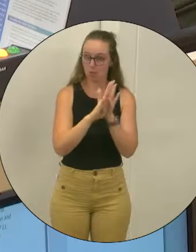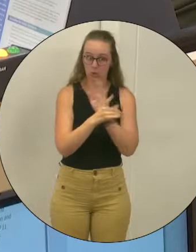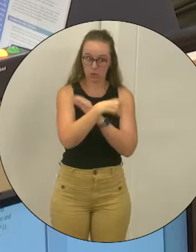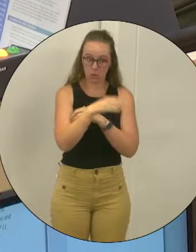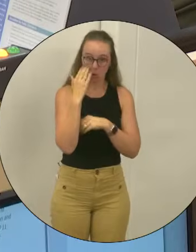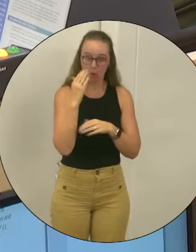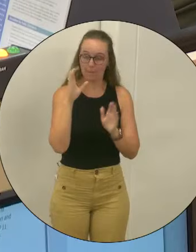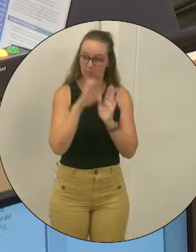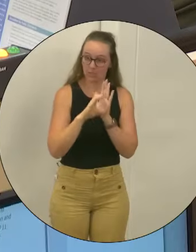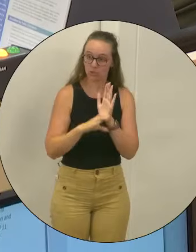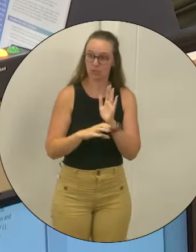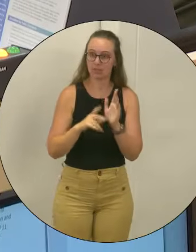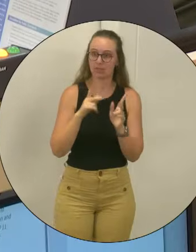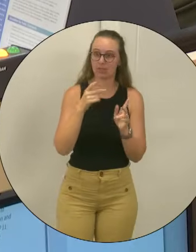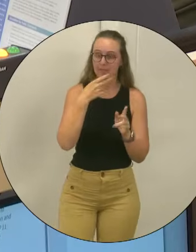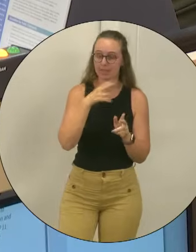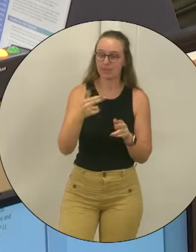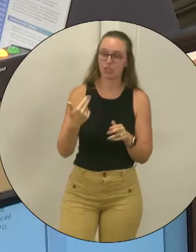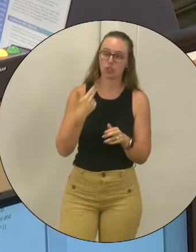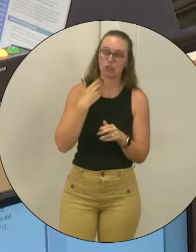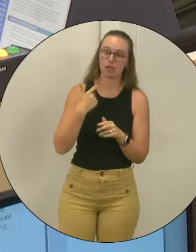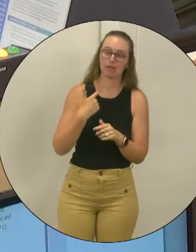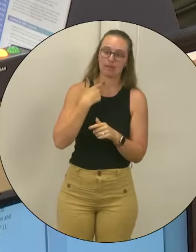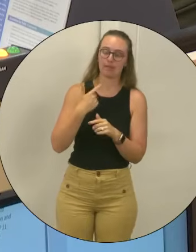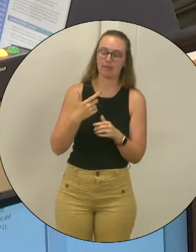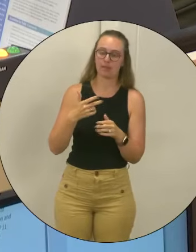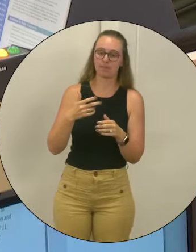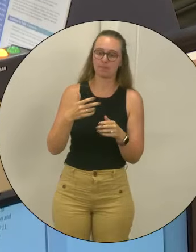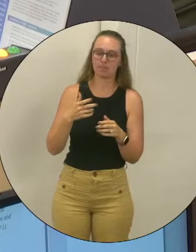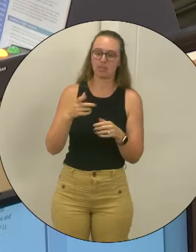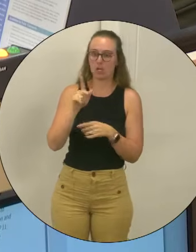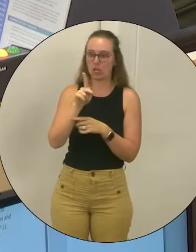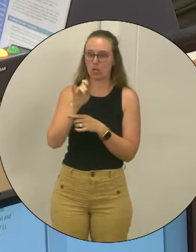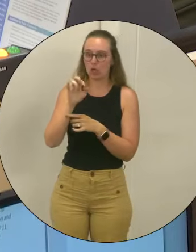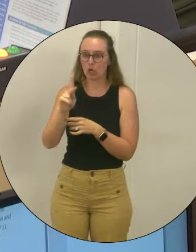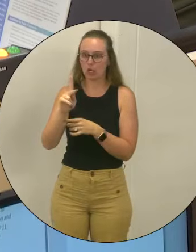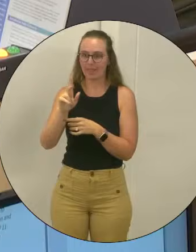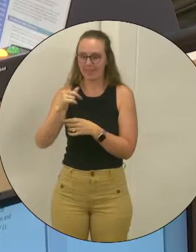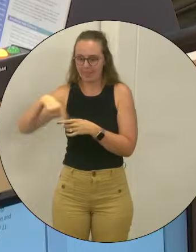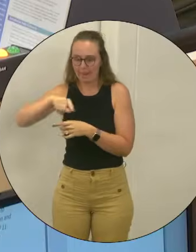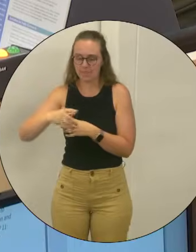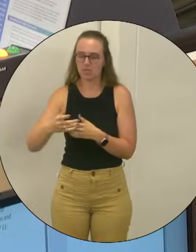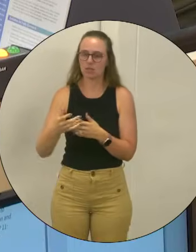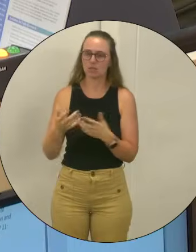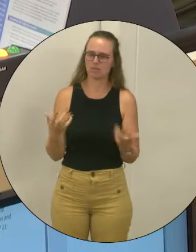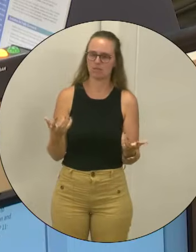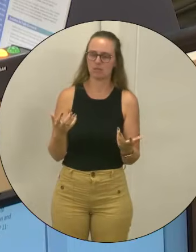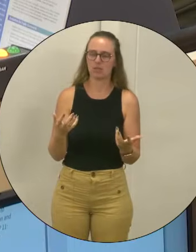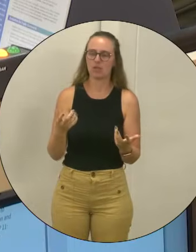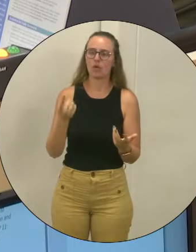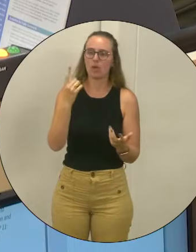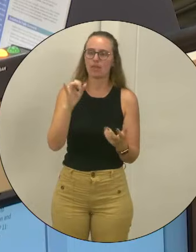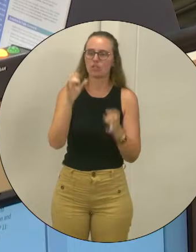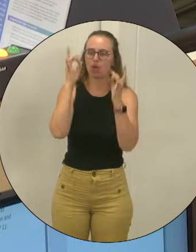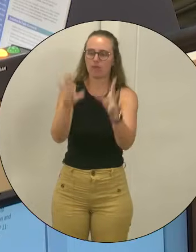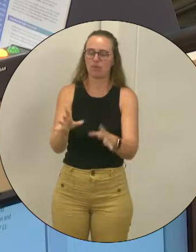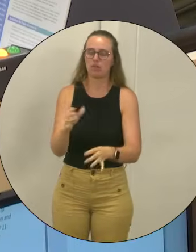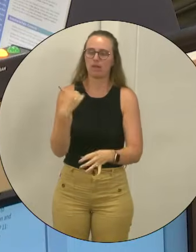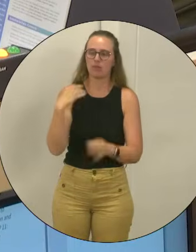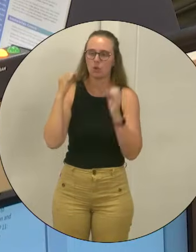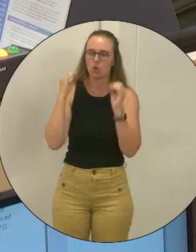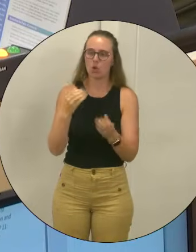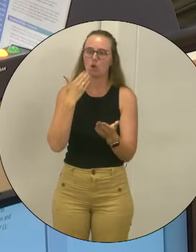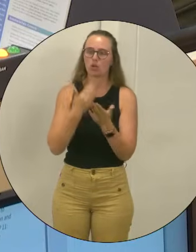the images of kids being shot in the neck, Kirk them, and then, the one that's horrible is there's no good